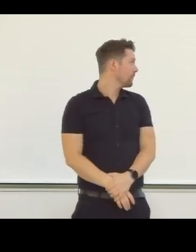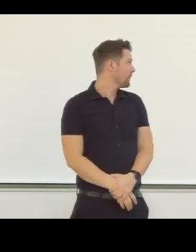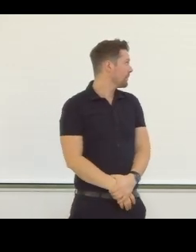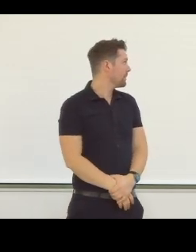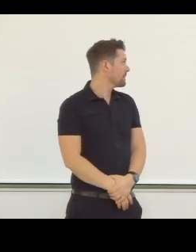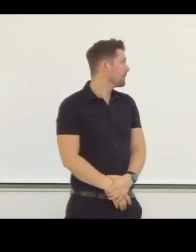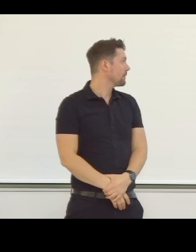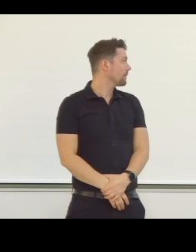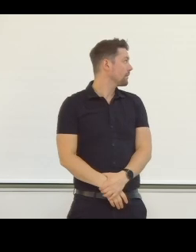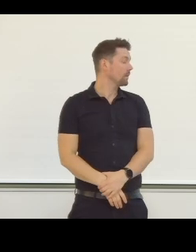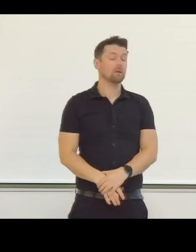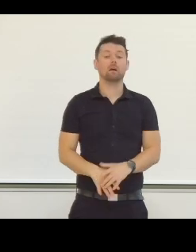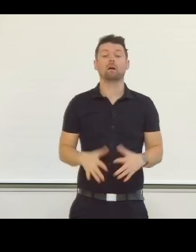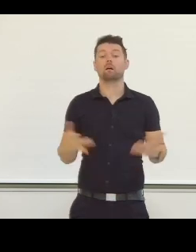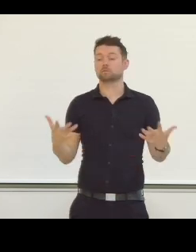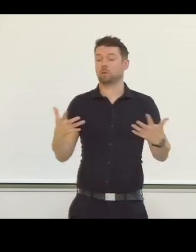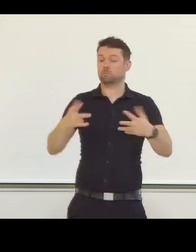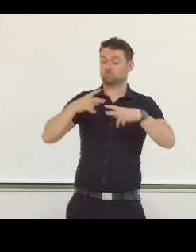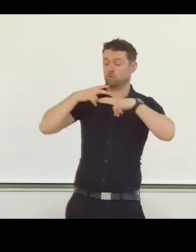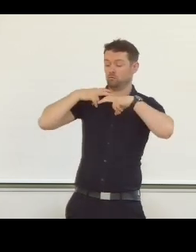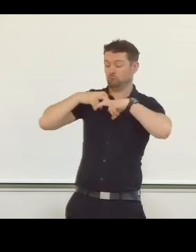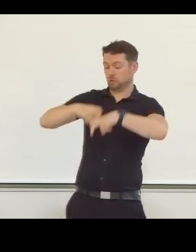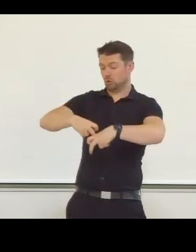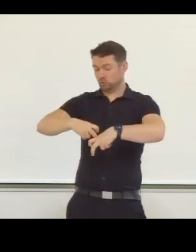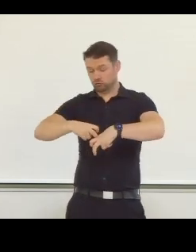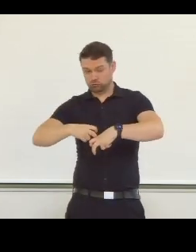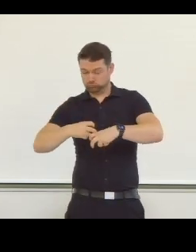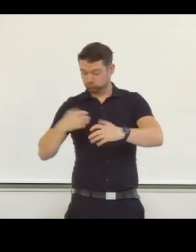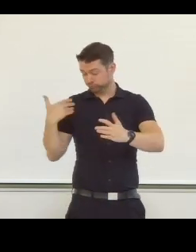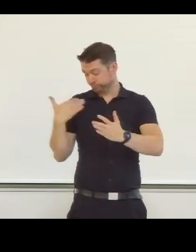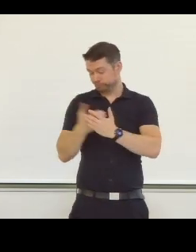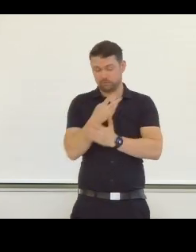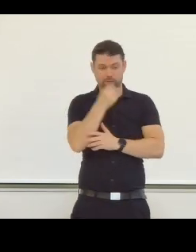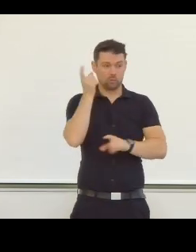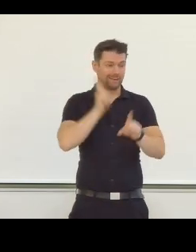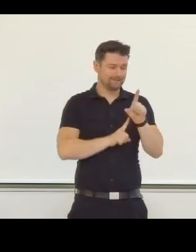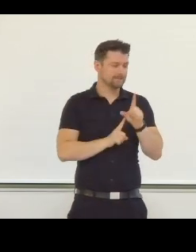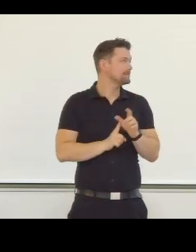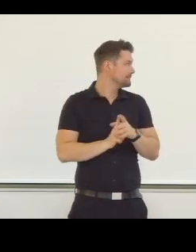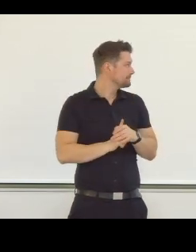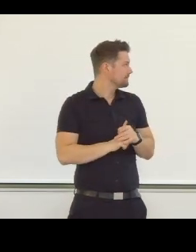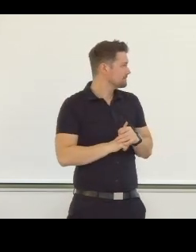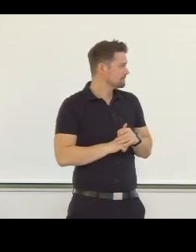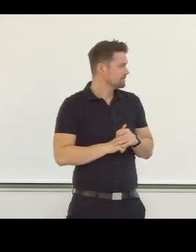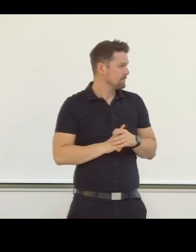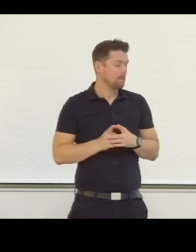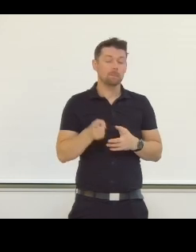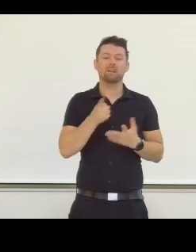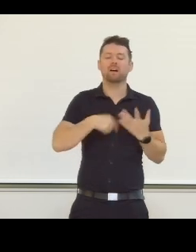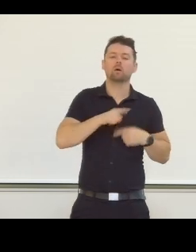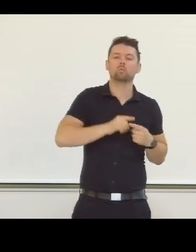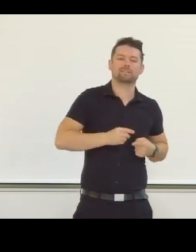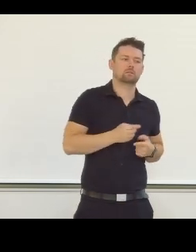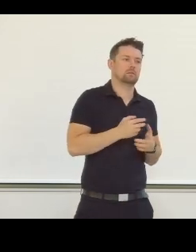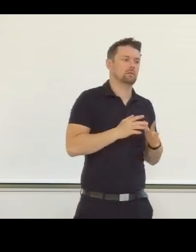And so some of the research highlights that we have done in the past couple of years. So one, I mean, we designed this habitat. In the meantime, so